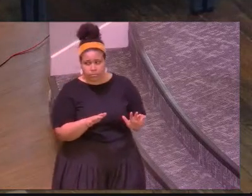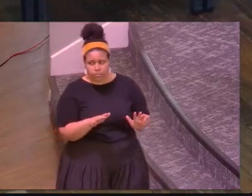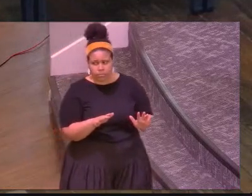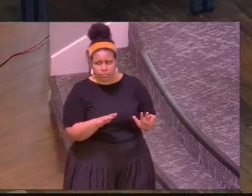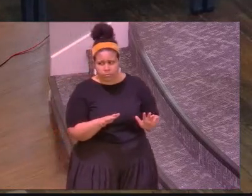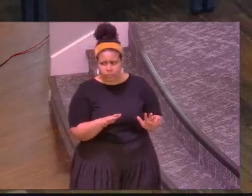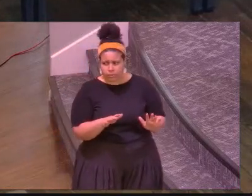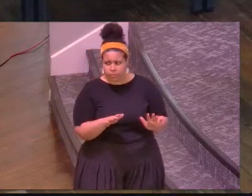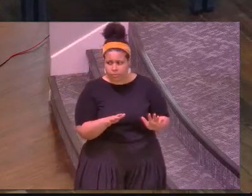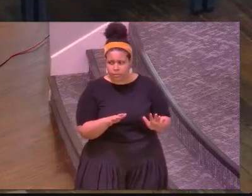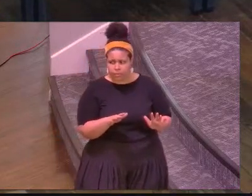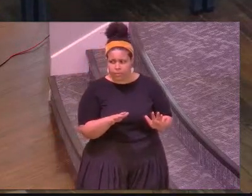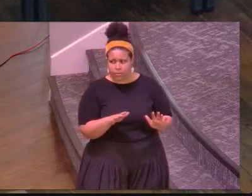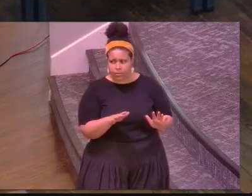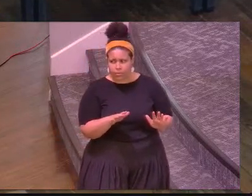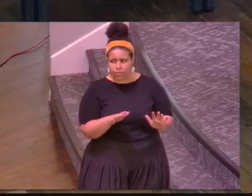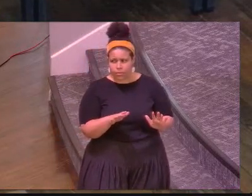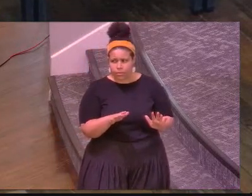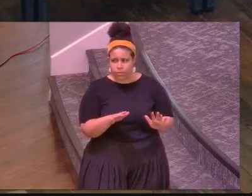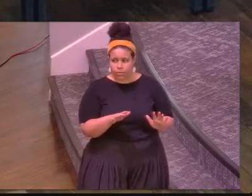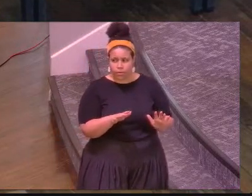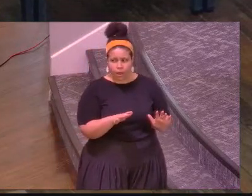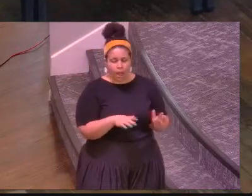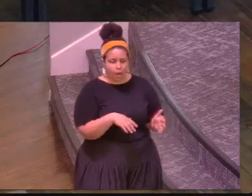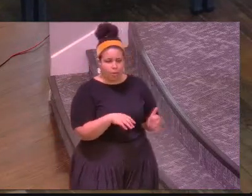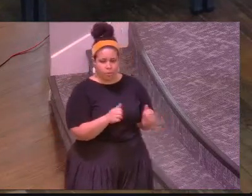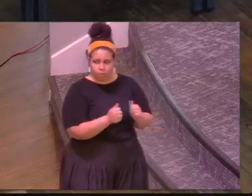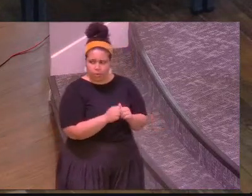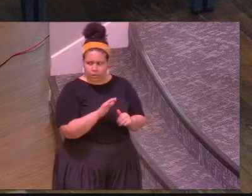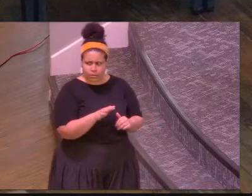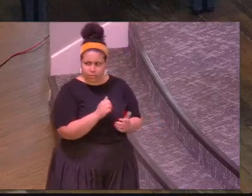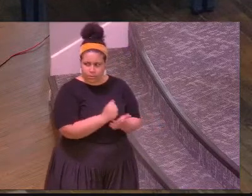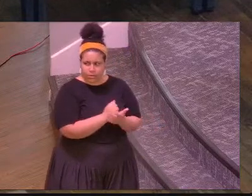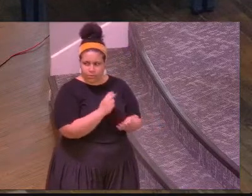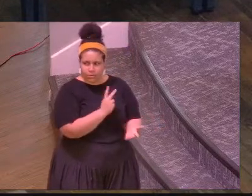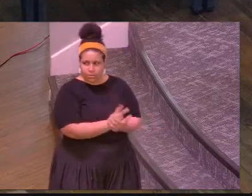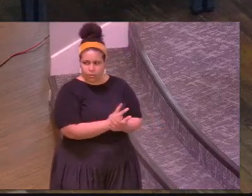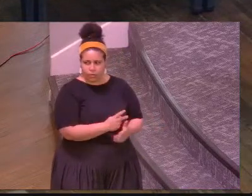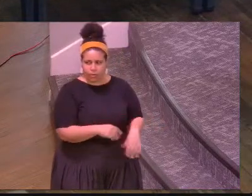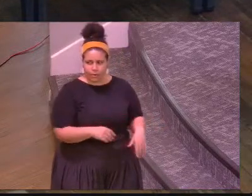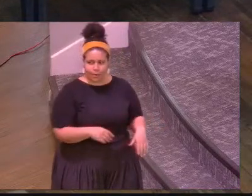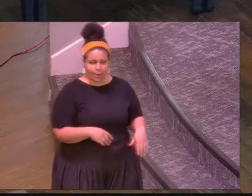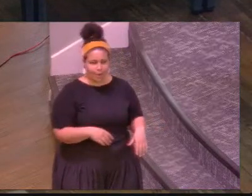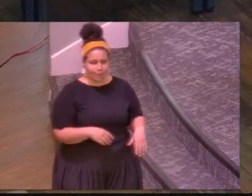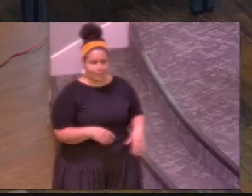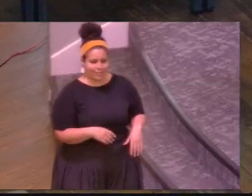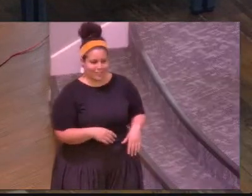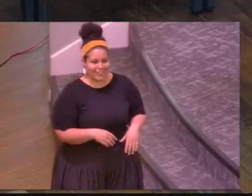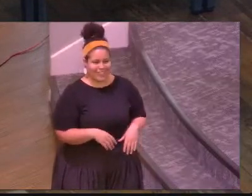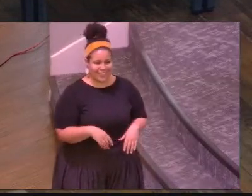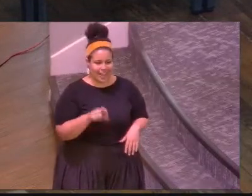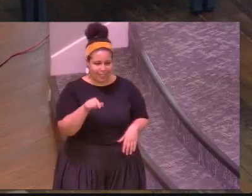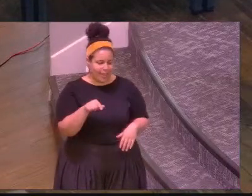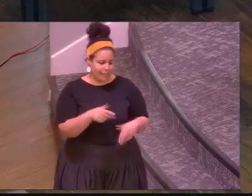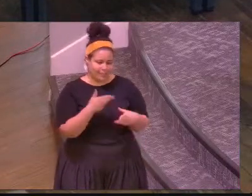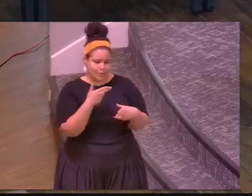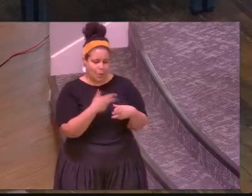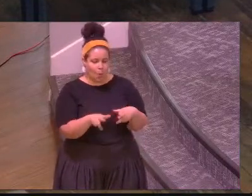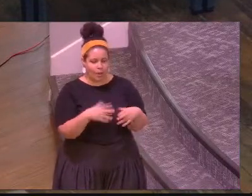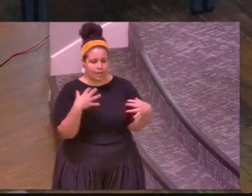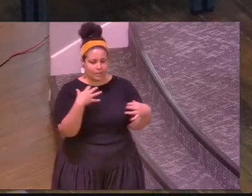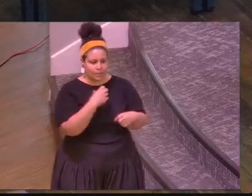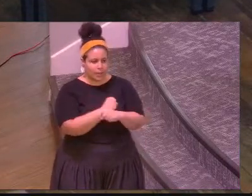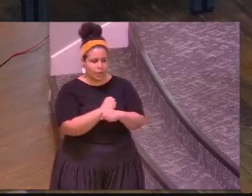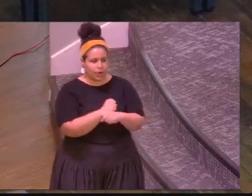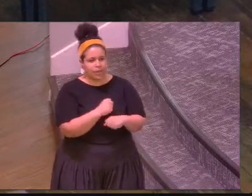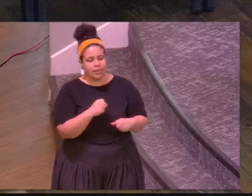scheduled to have that closing and delivery of the funds on May the 19th. So that's the quick summary and recap. Happy to answer